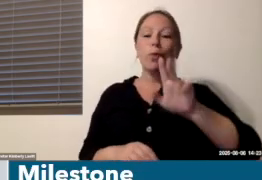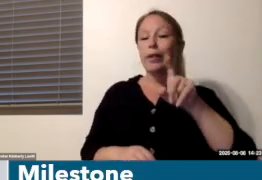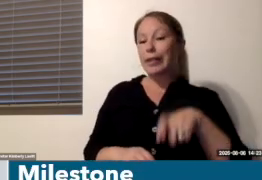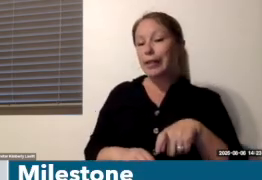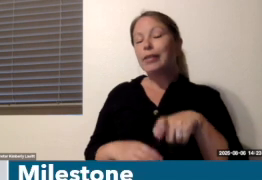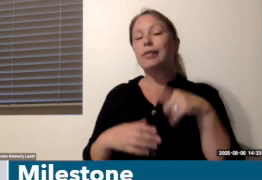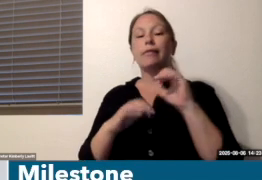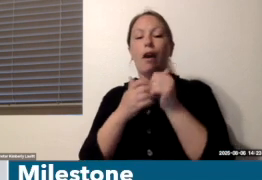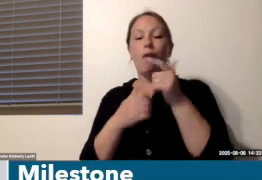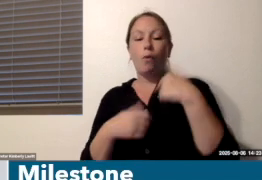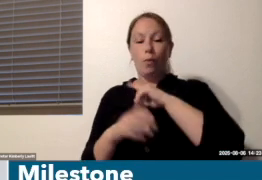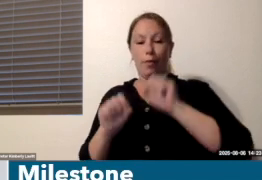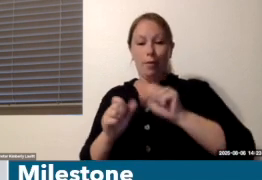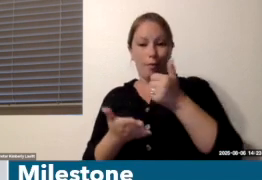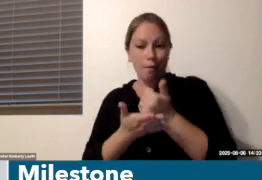we can help